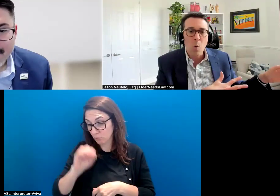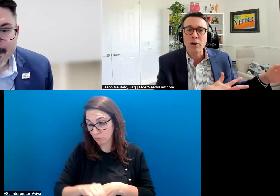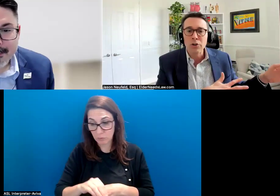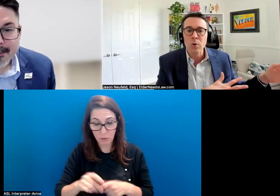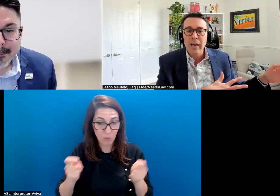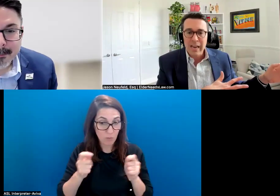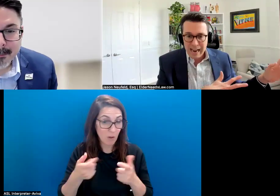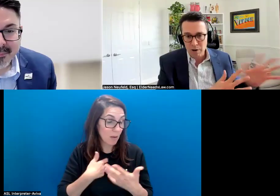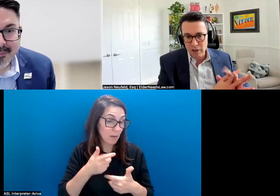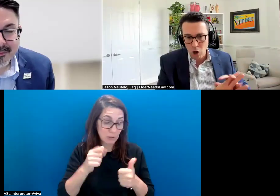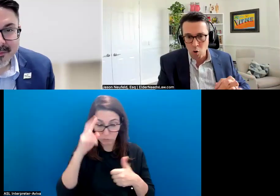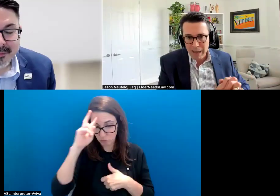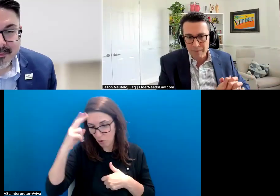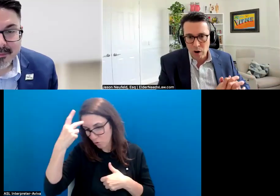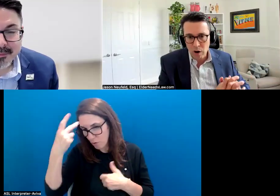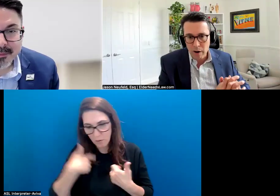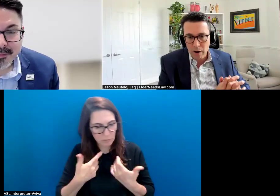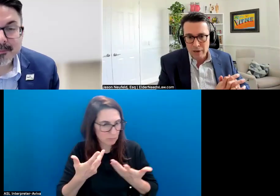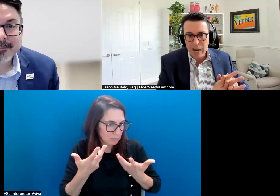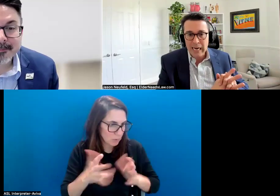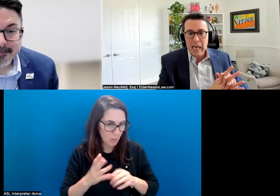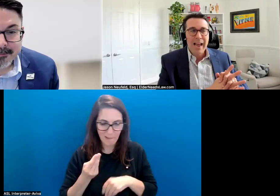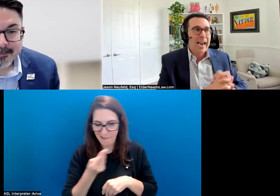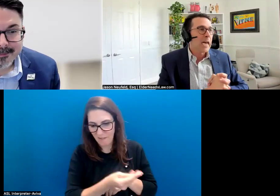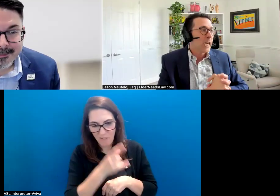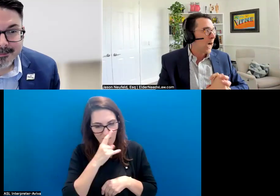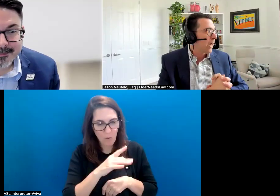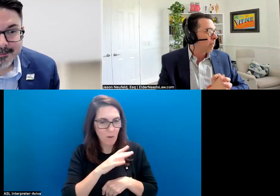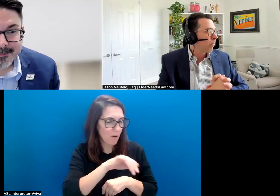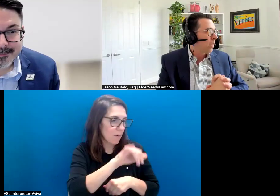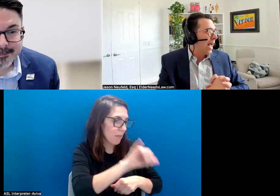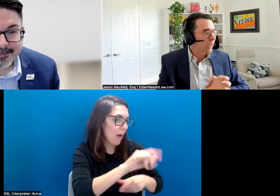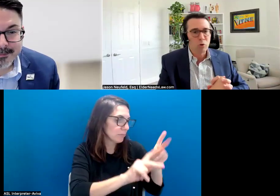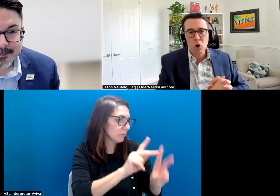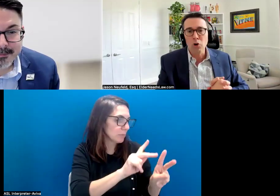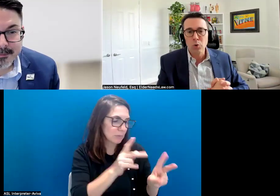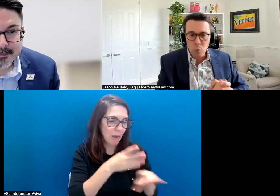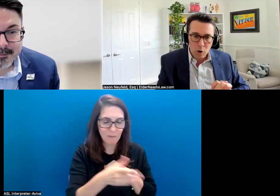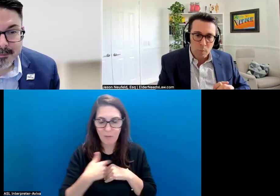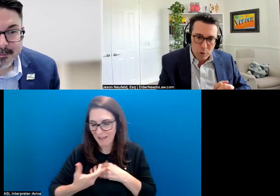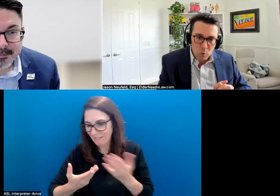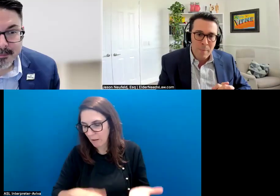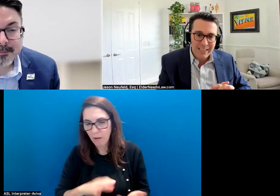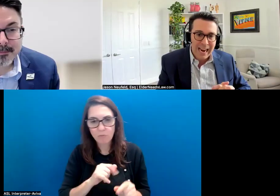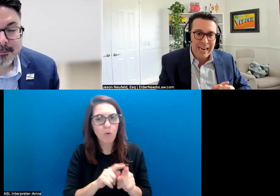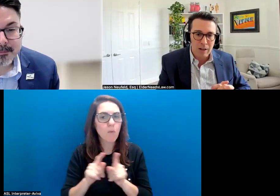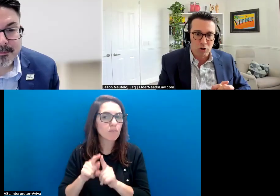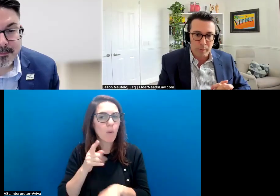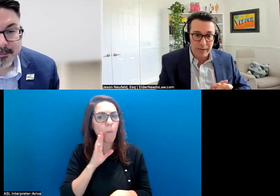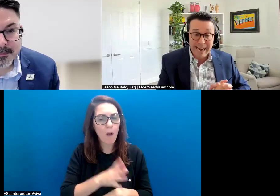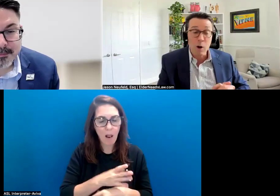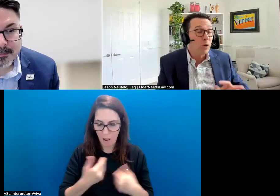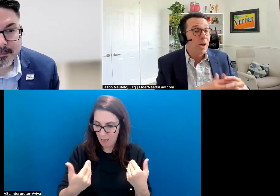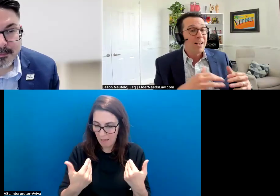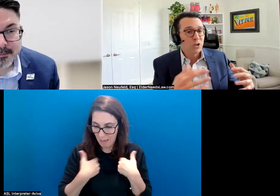people I want to inherit this home after I pass away. And as a result, you will maintain